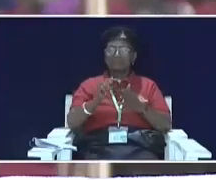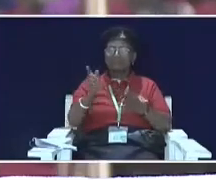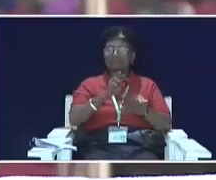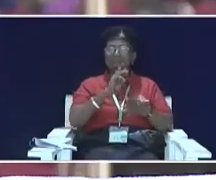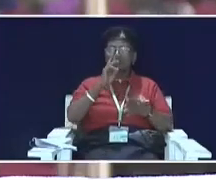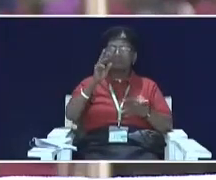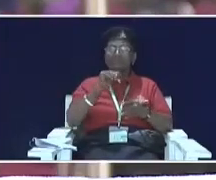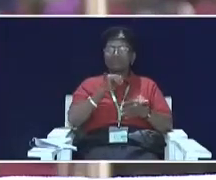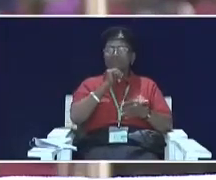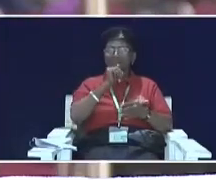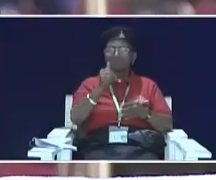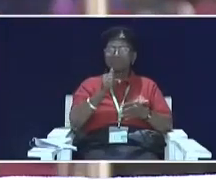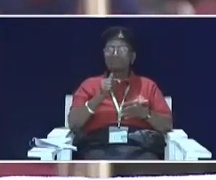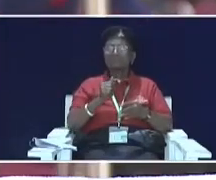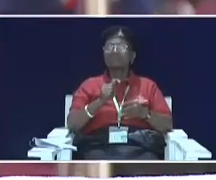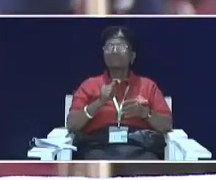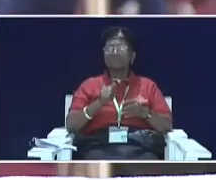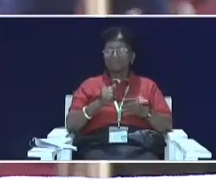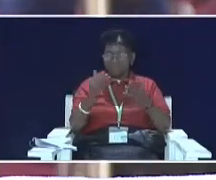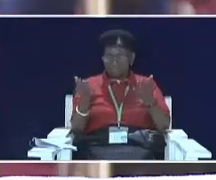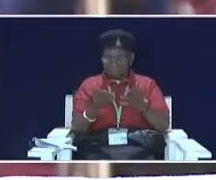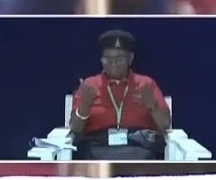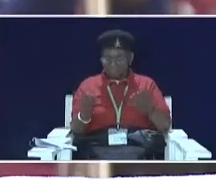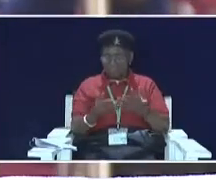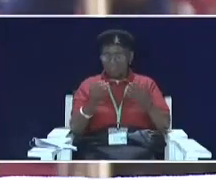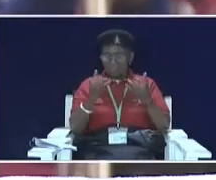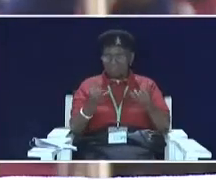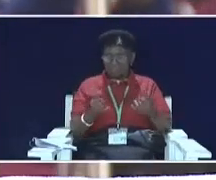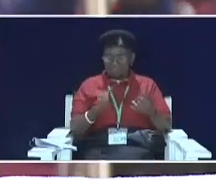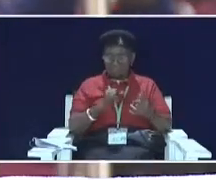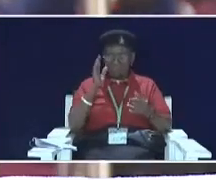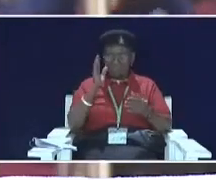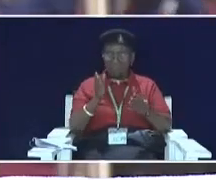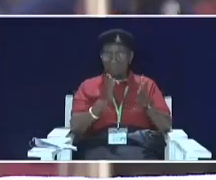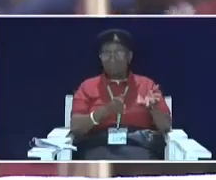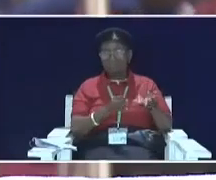The choice will be yours. Now I'm counting 1.